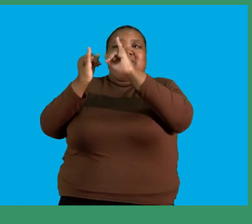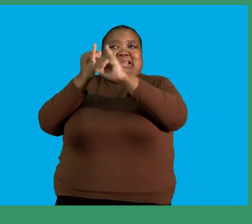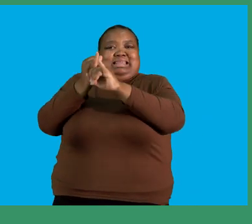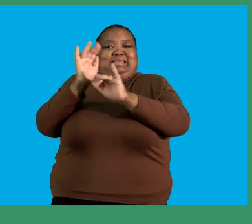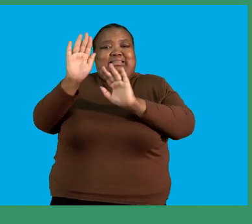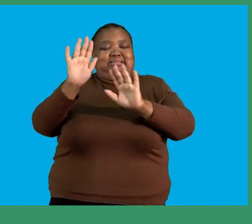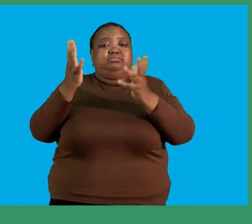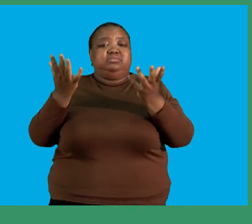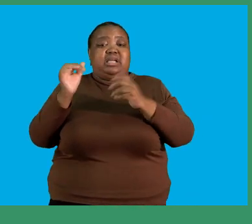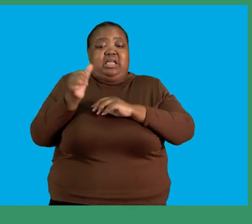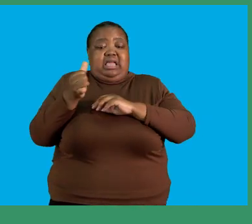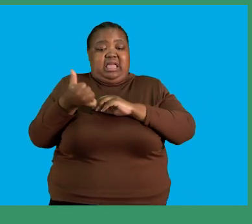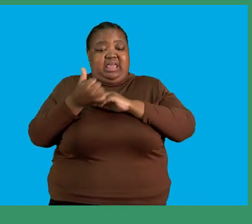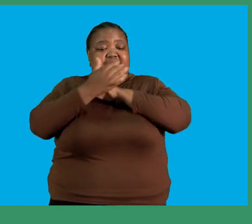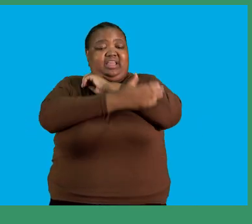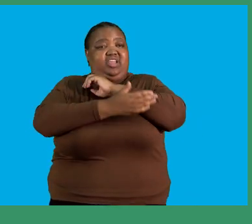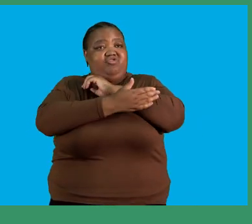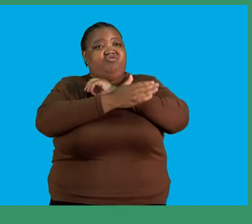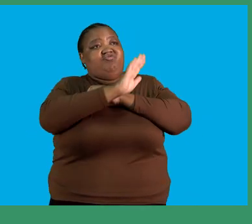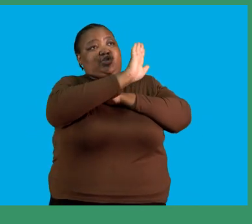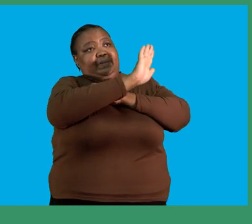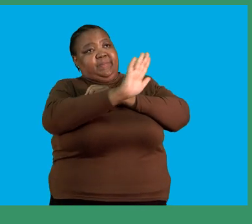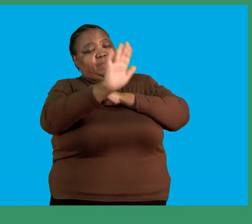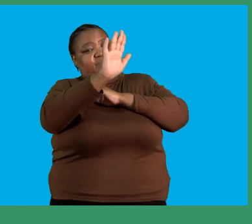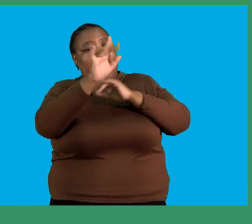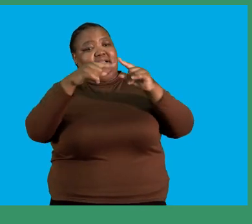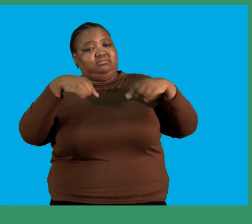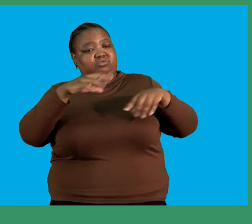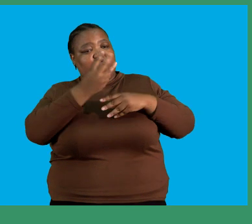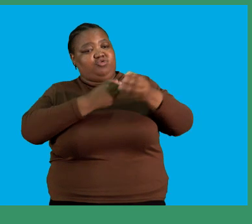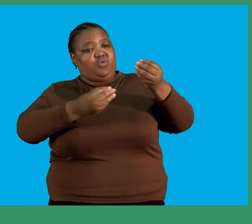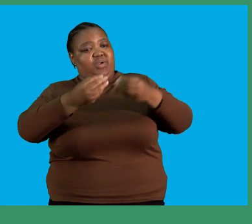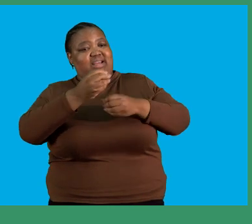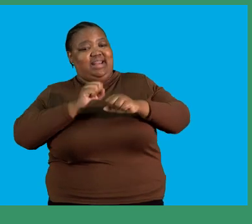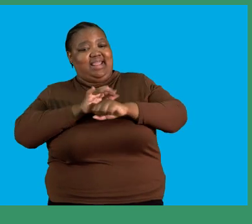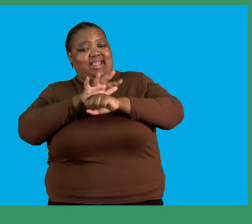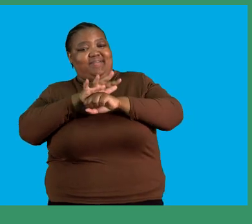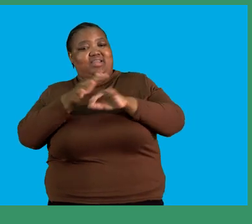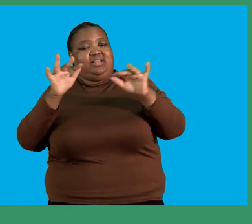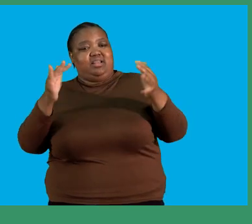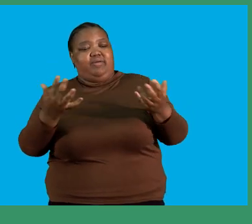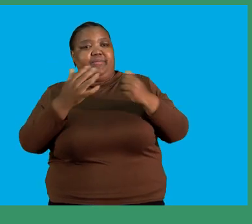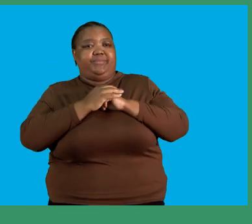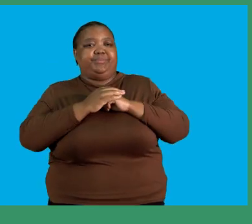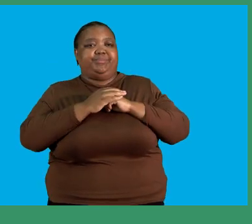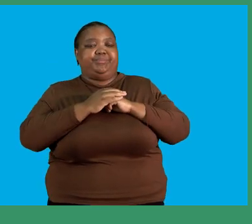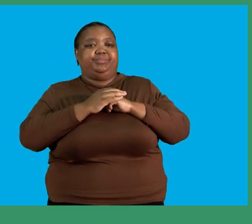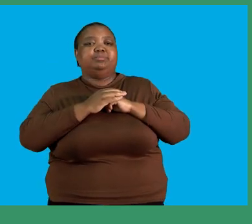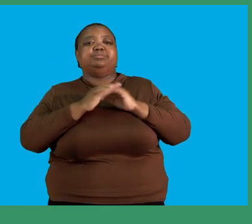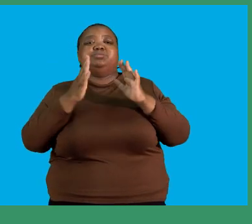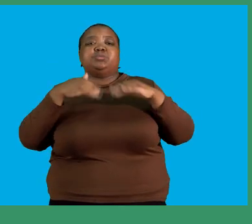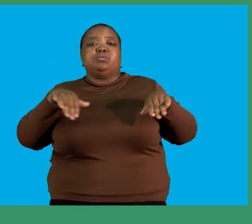we look at trading with other countries and how it affects us. Now, when you look at all